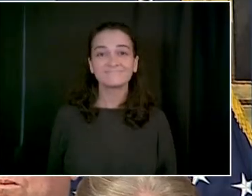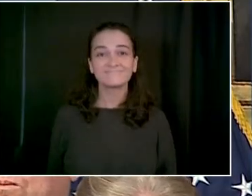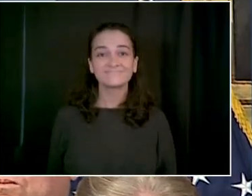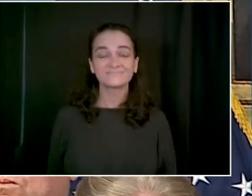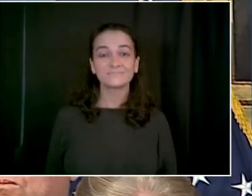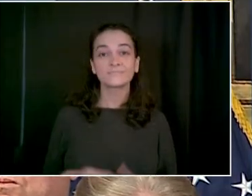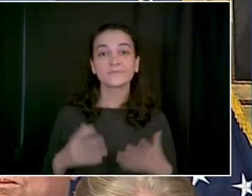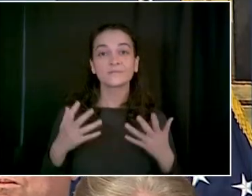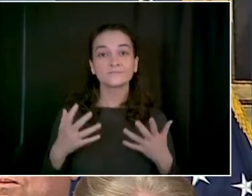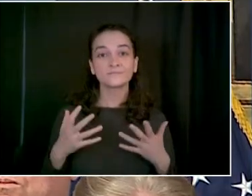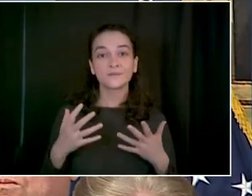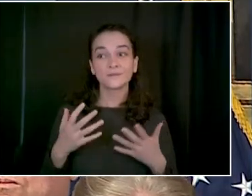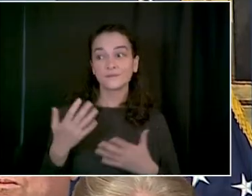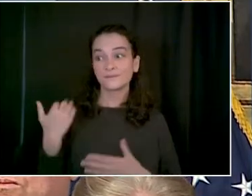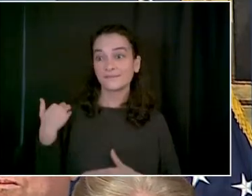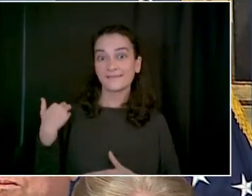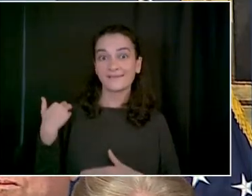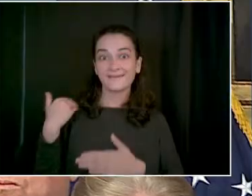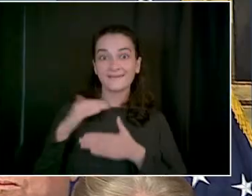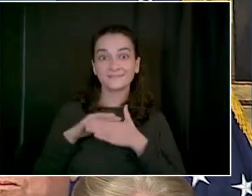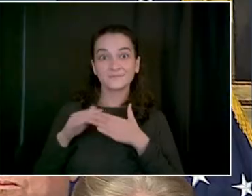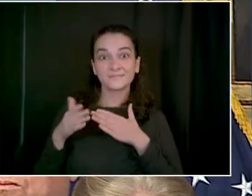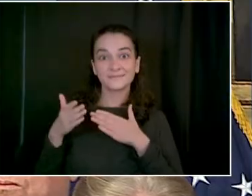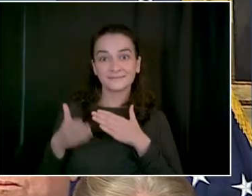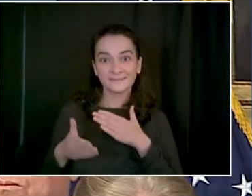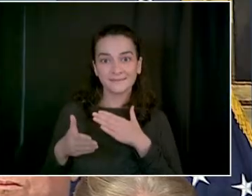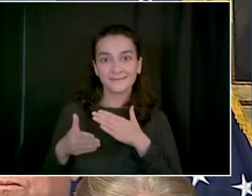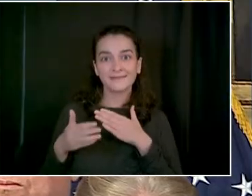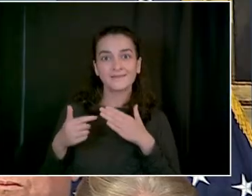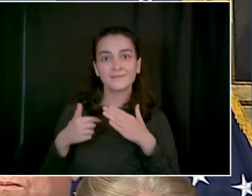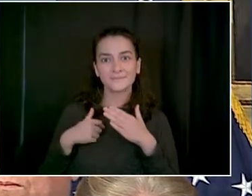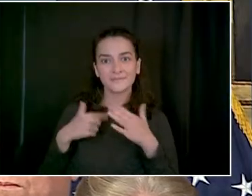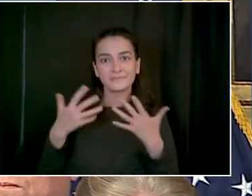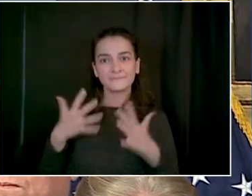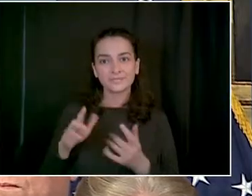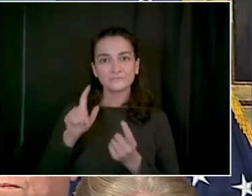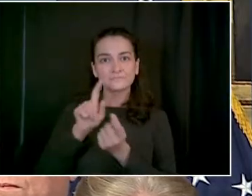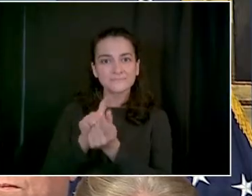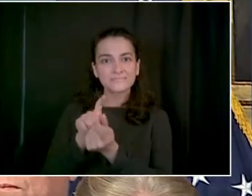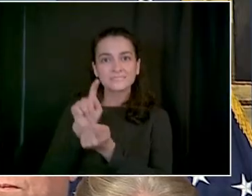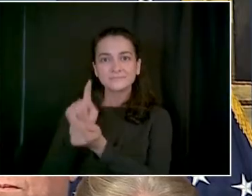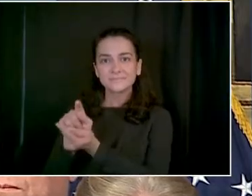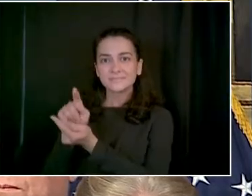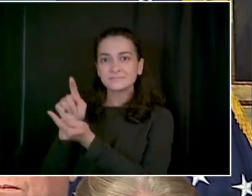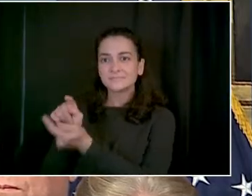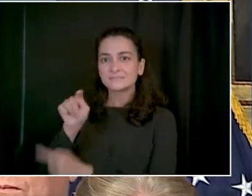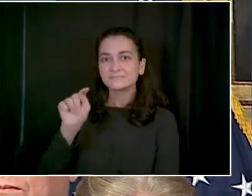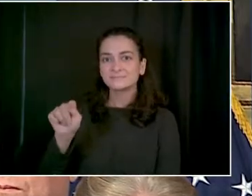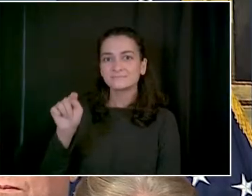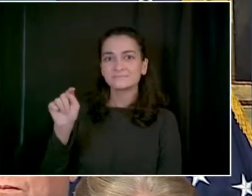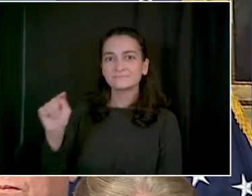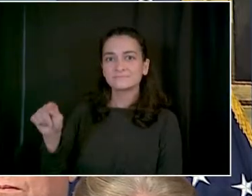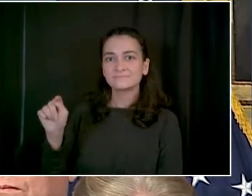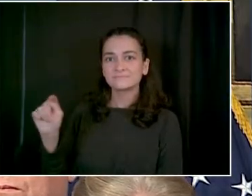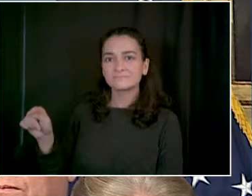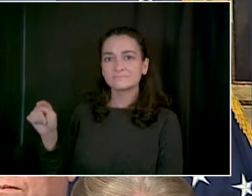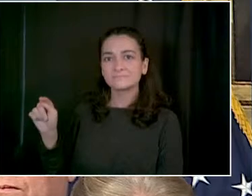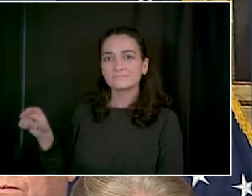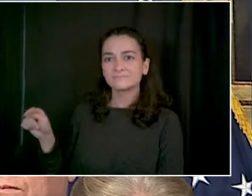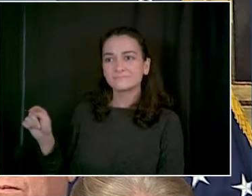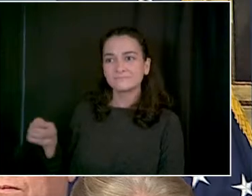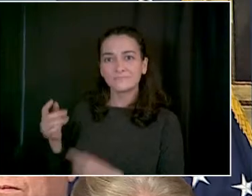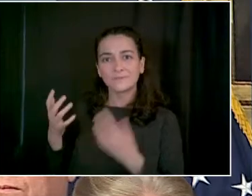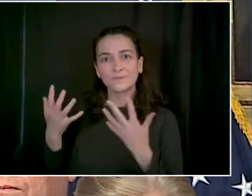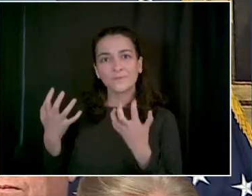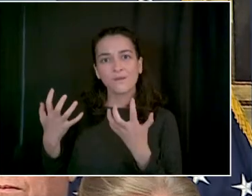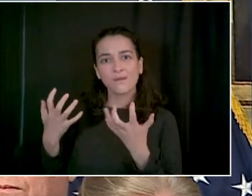they said, you know, these were children, they were young. I hear that often. Tell that to the victim. Tell